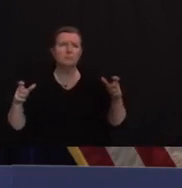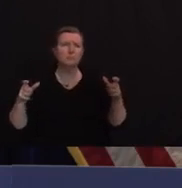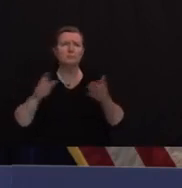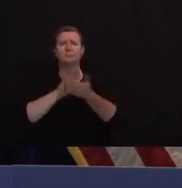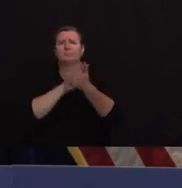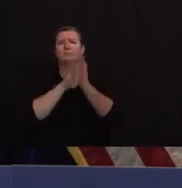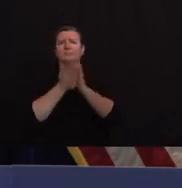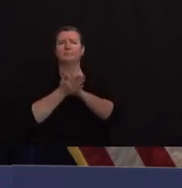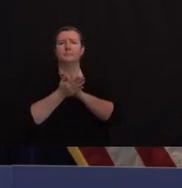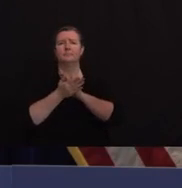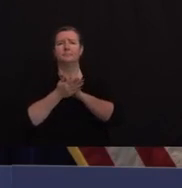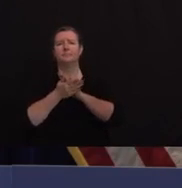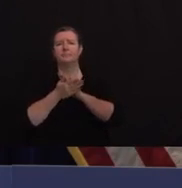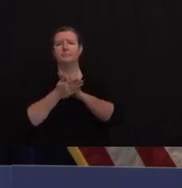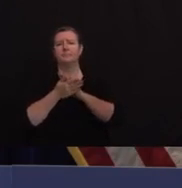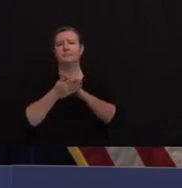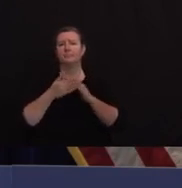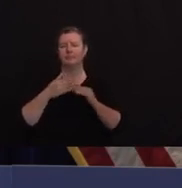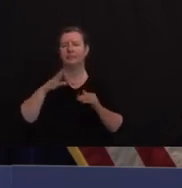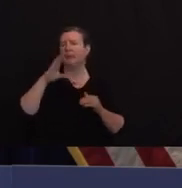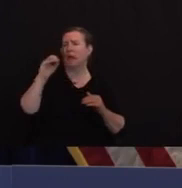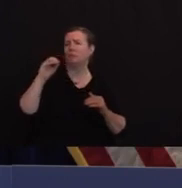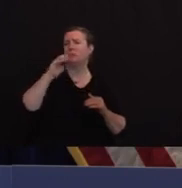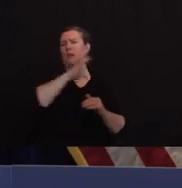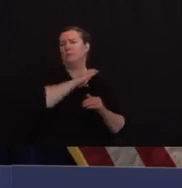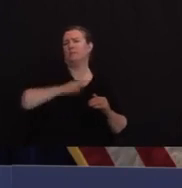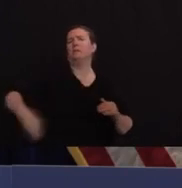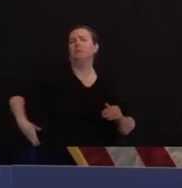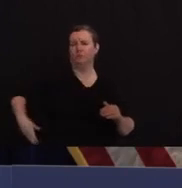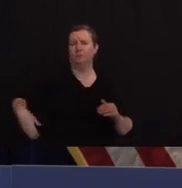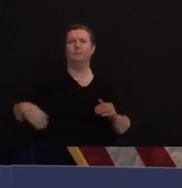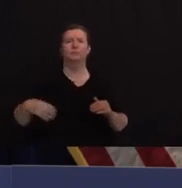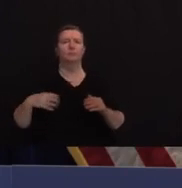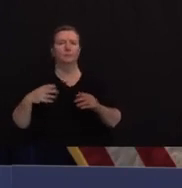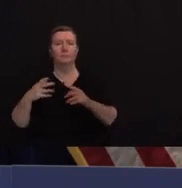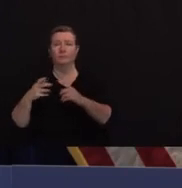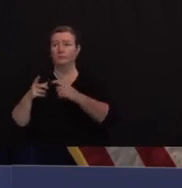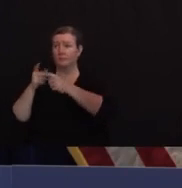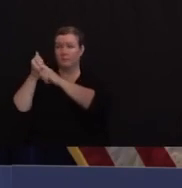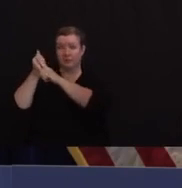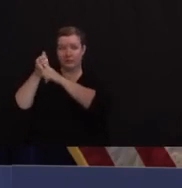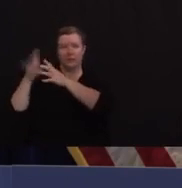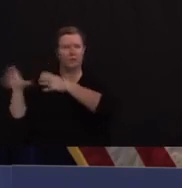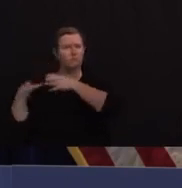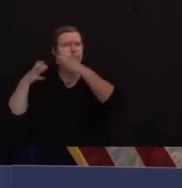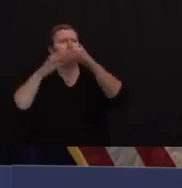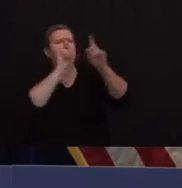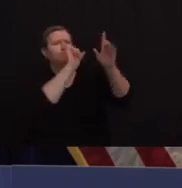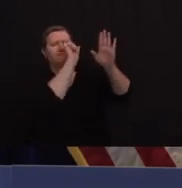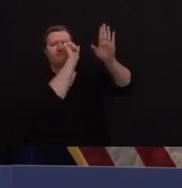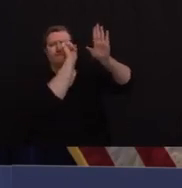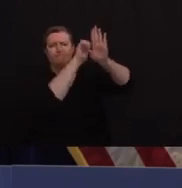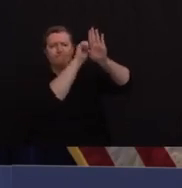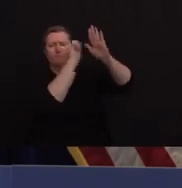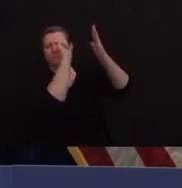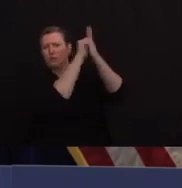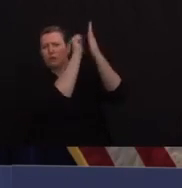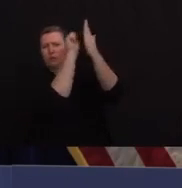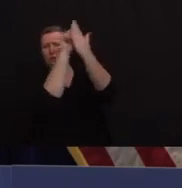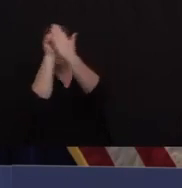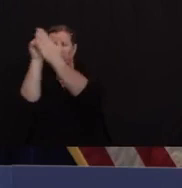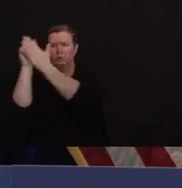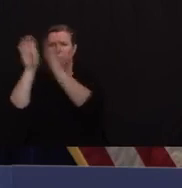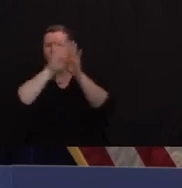and redeployed them out to the municipalities. We set a goal of 70% vaccinated